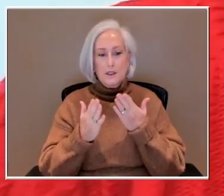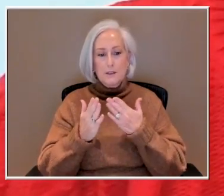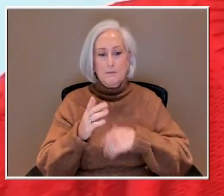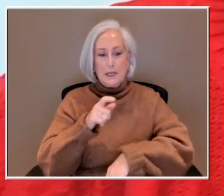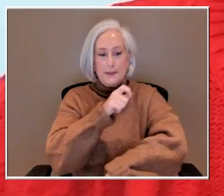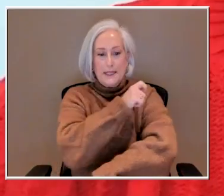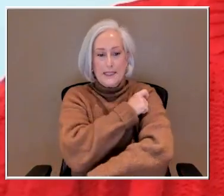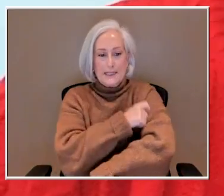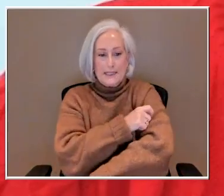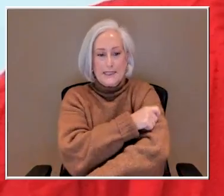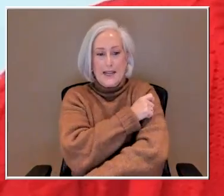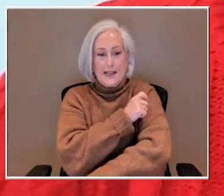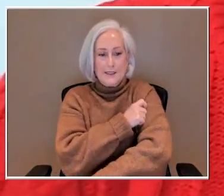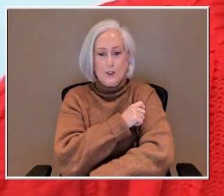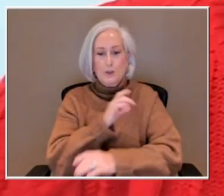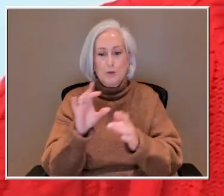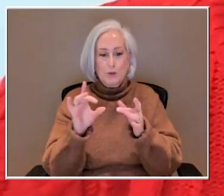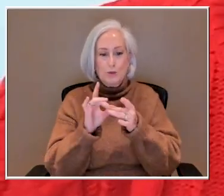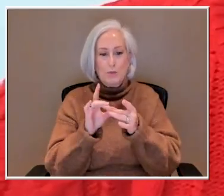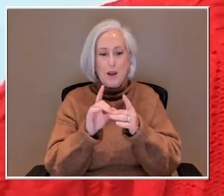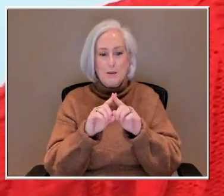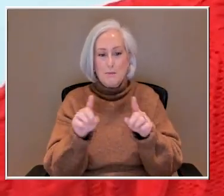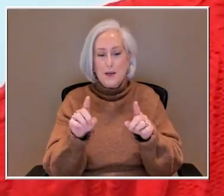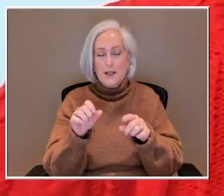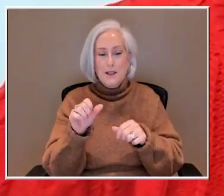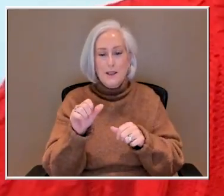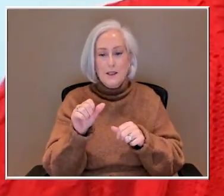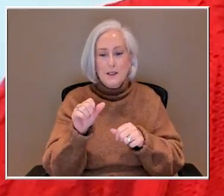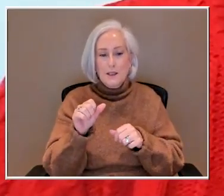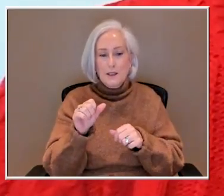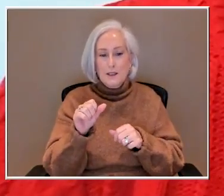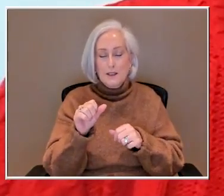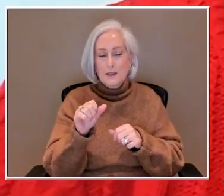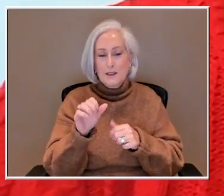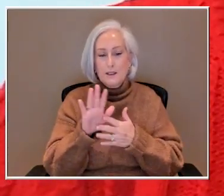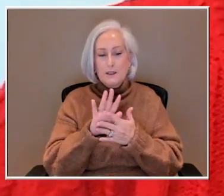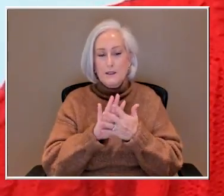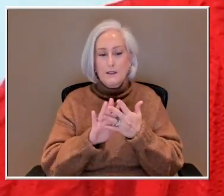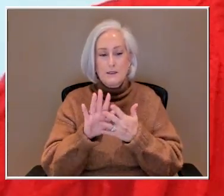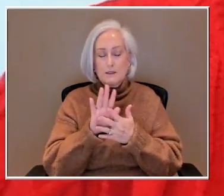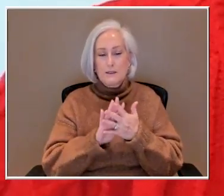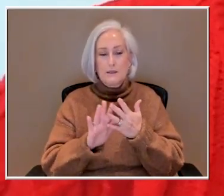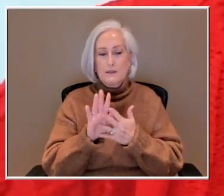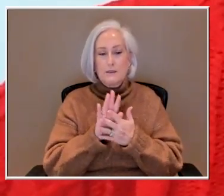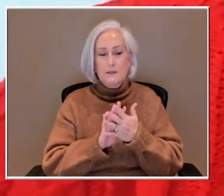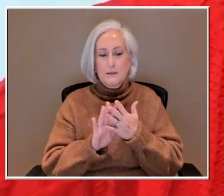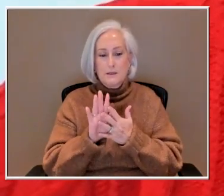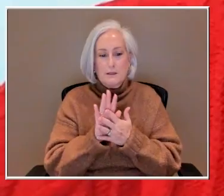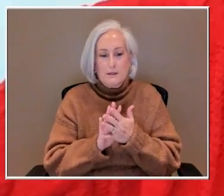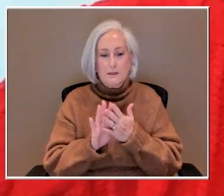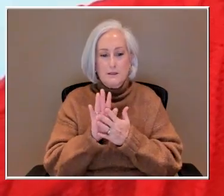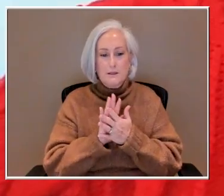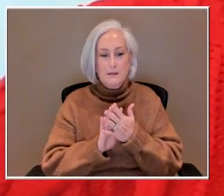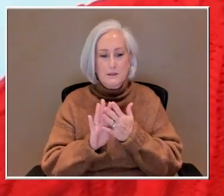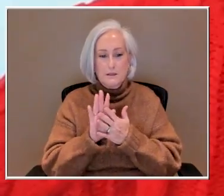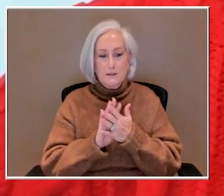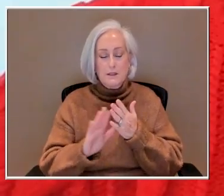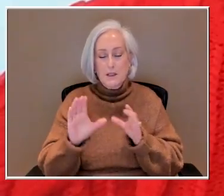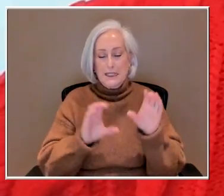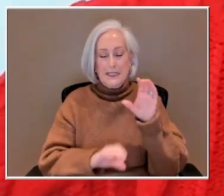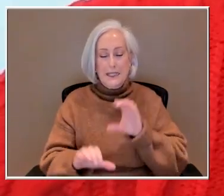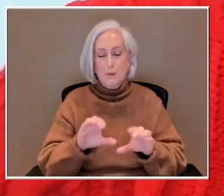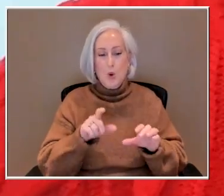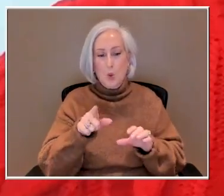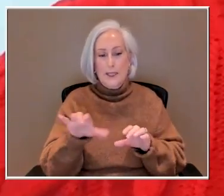kind of as a bonding thing. I definitely know what John went through. I didn't have the expense of having to have the chemo that he did.